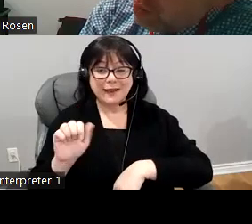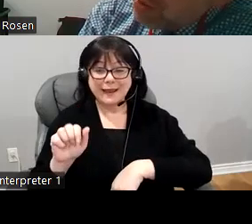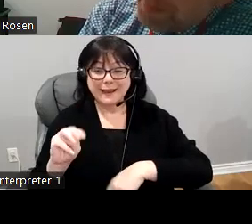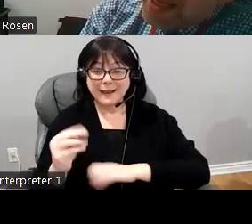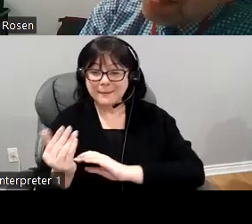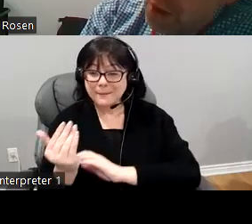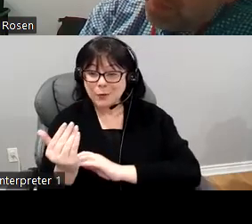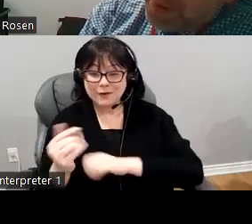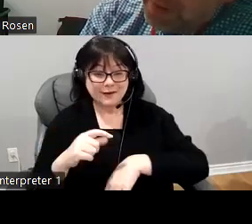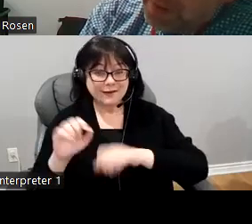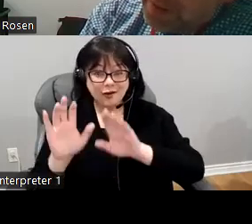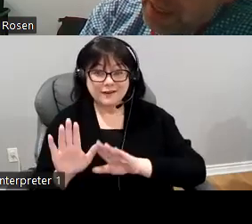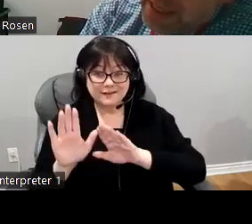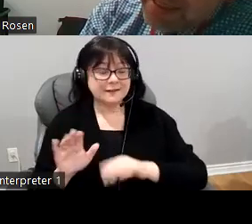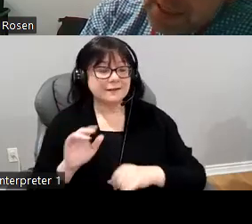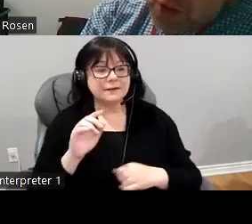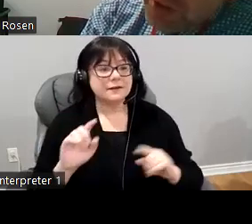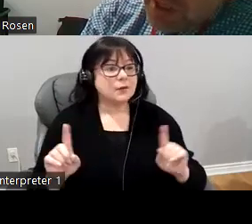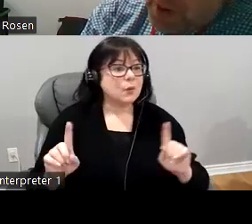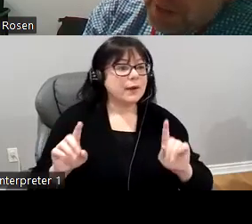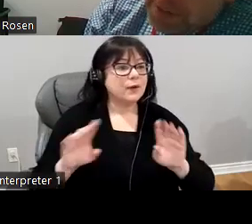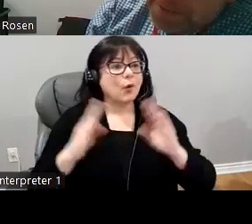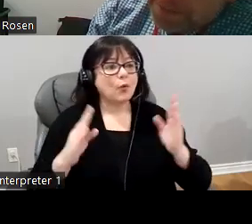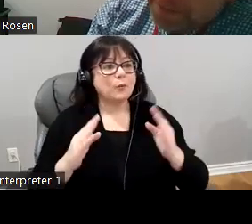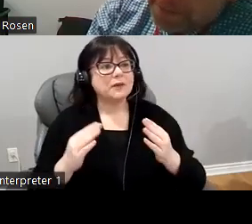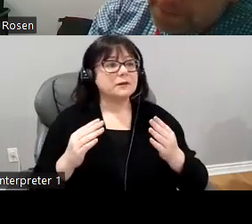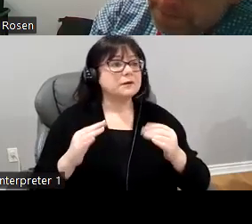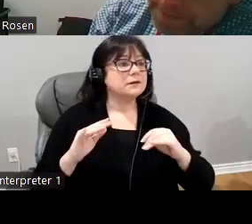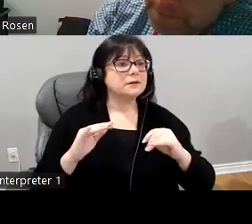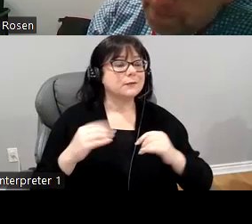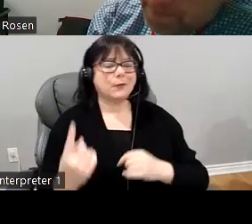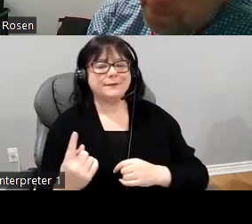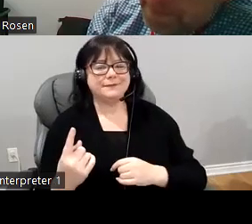the only place open is the emergency department.